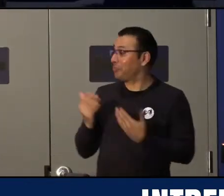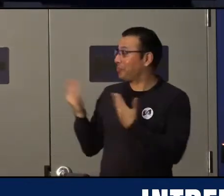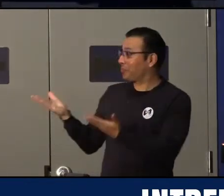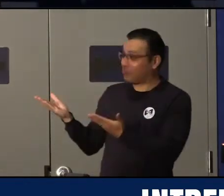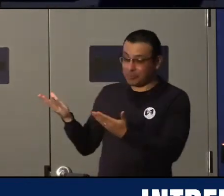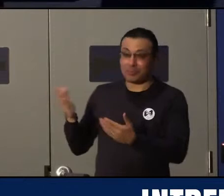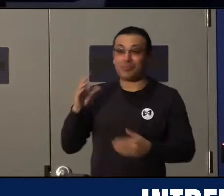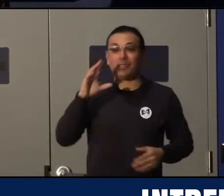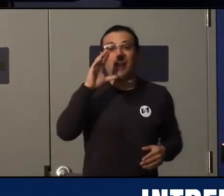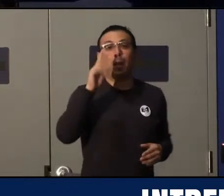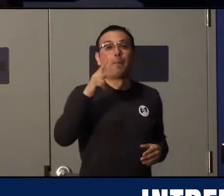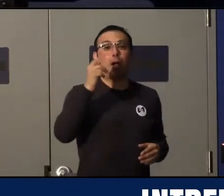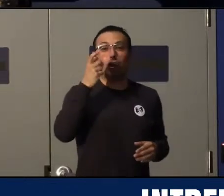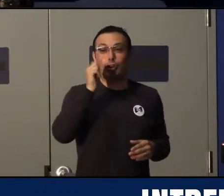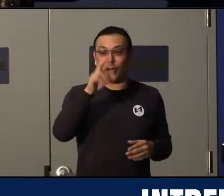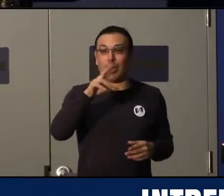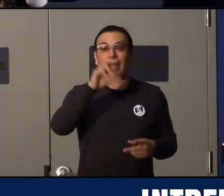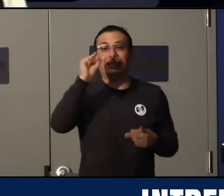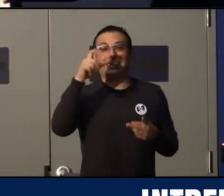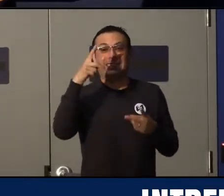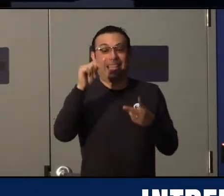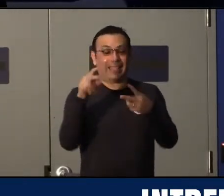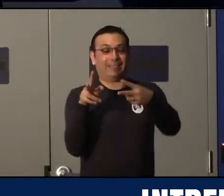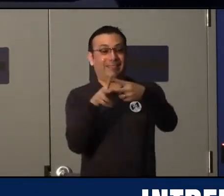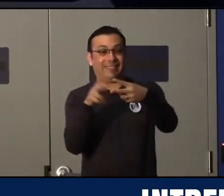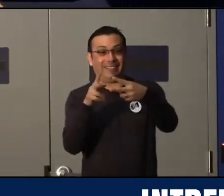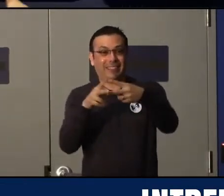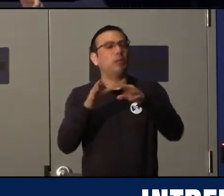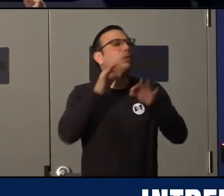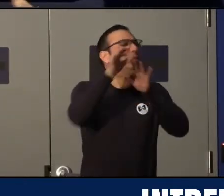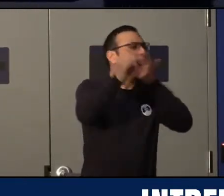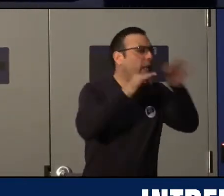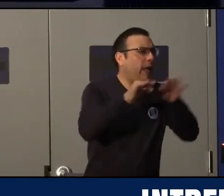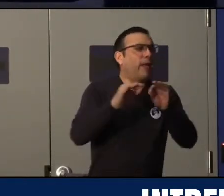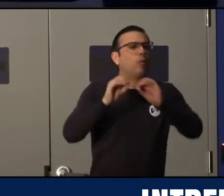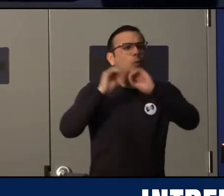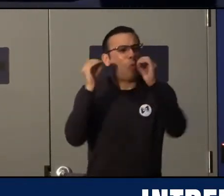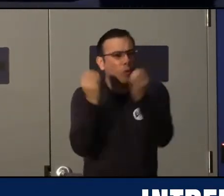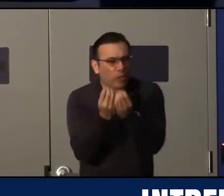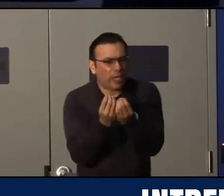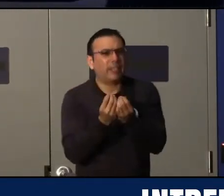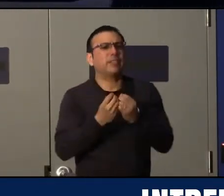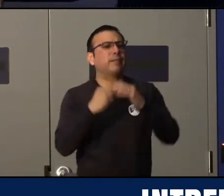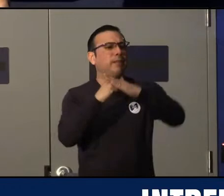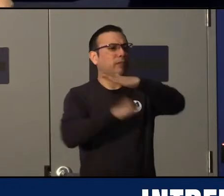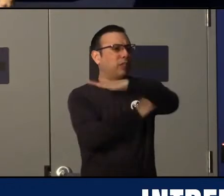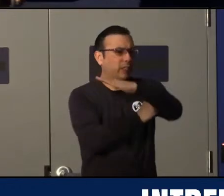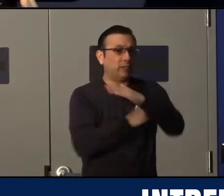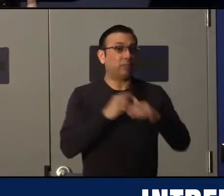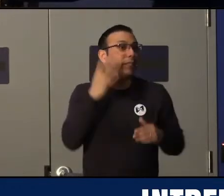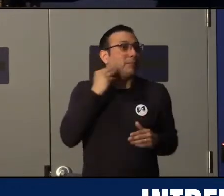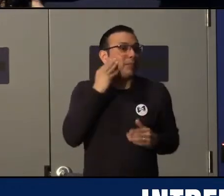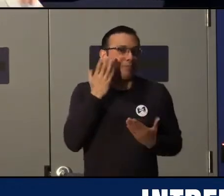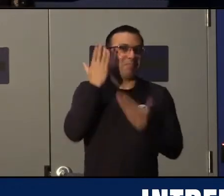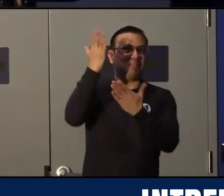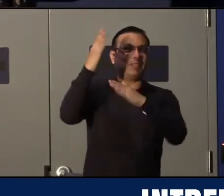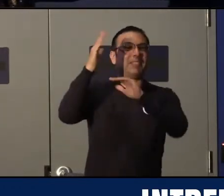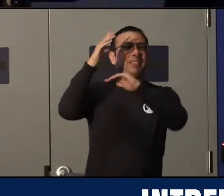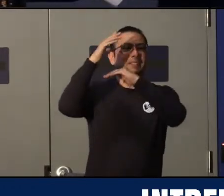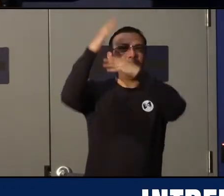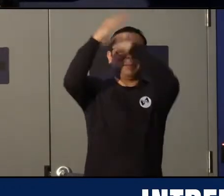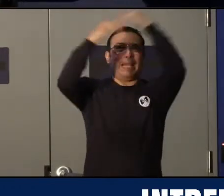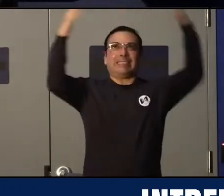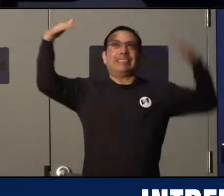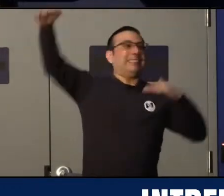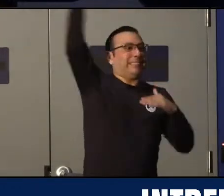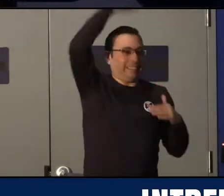Dr. Sian Proctor and Nicole Stott, who will be talking about their foundations and their experiences in space, too. So we've got all this going on all